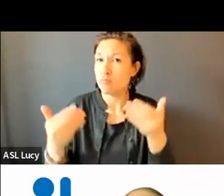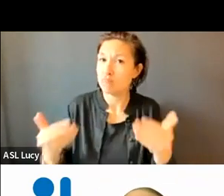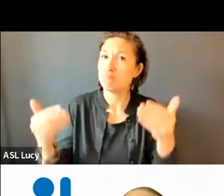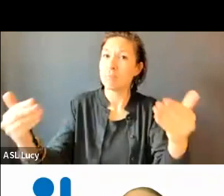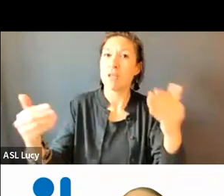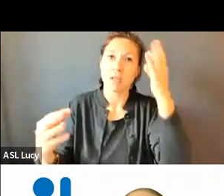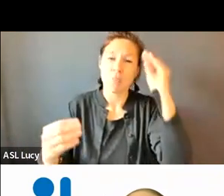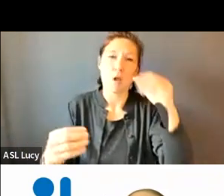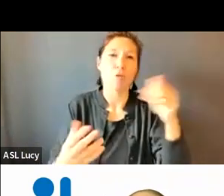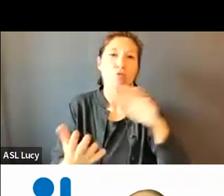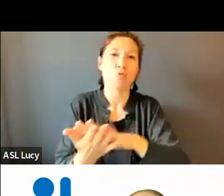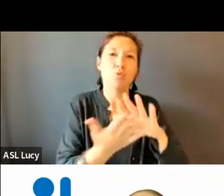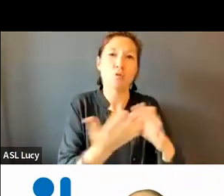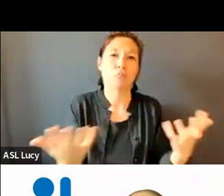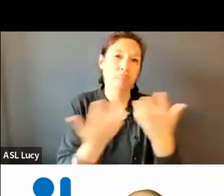school mergers